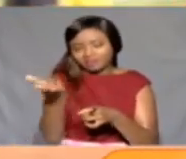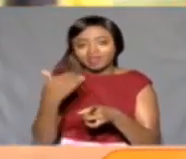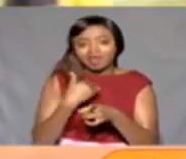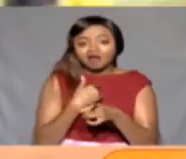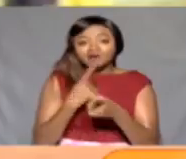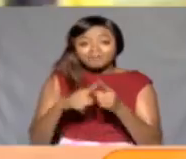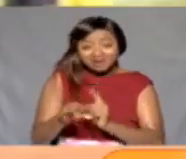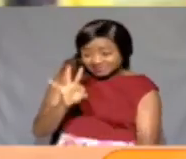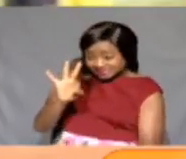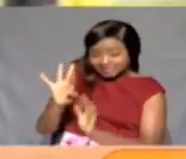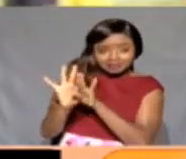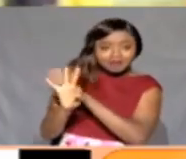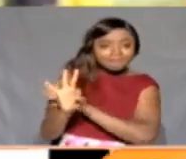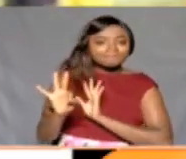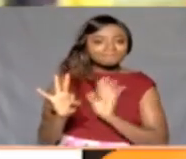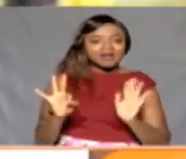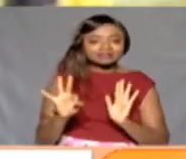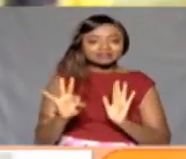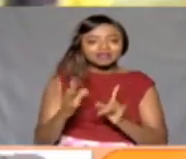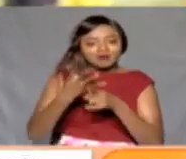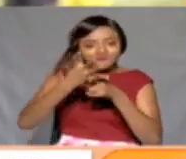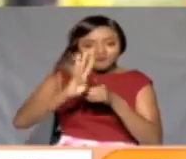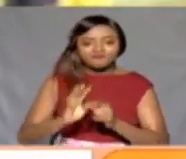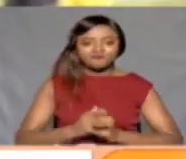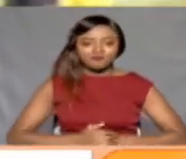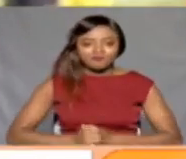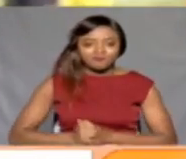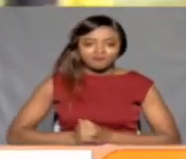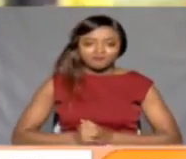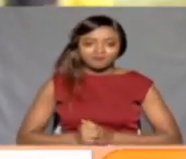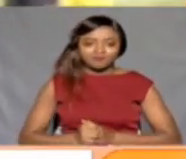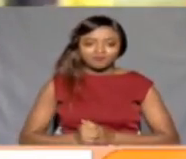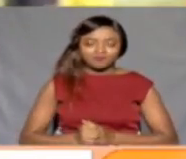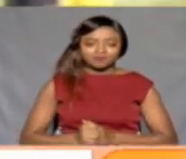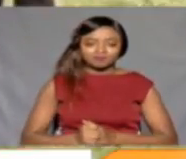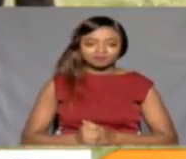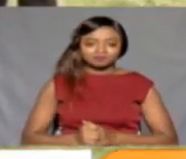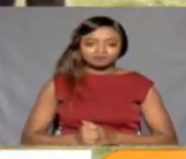Only three girls in the team are leaving this year being candidates.